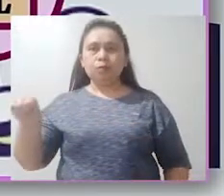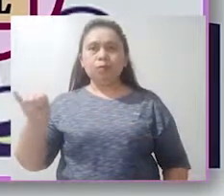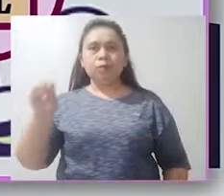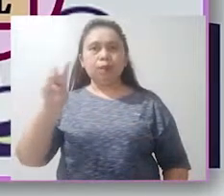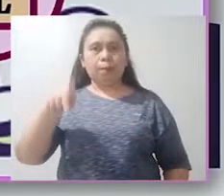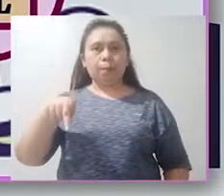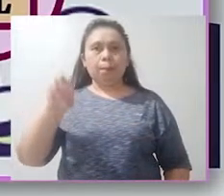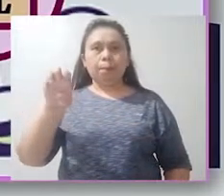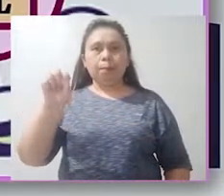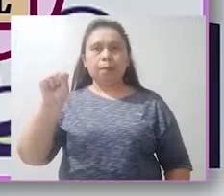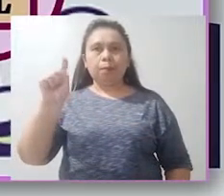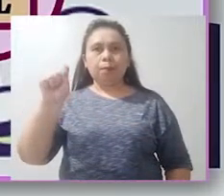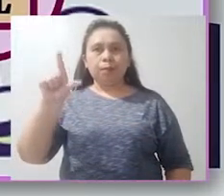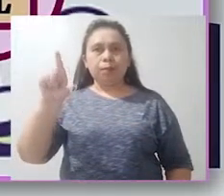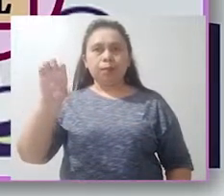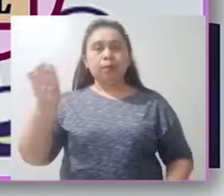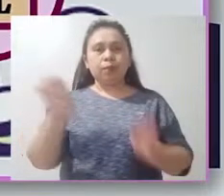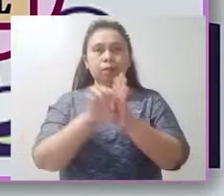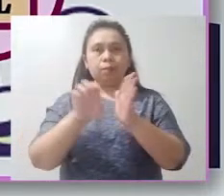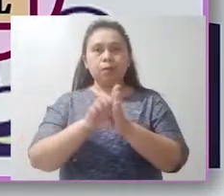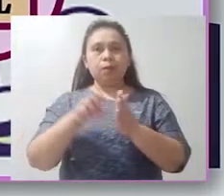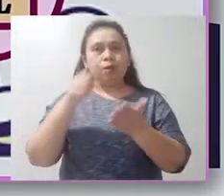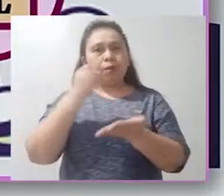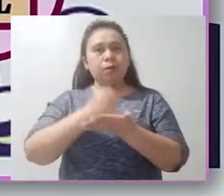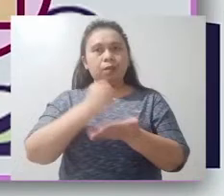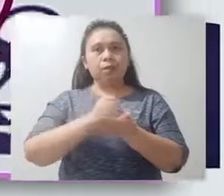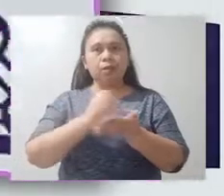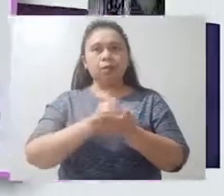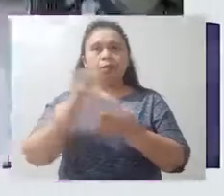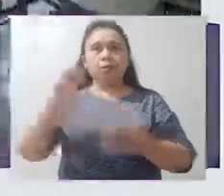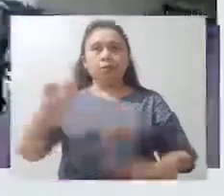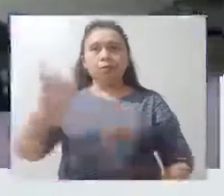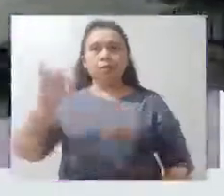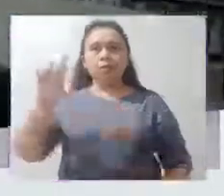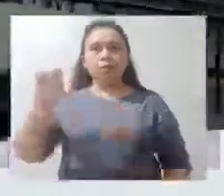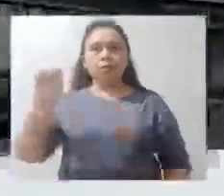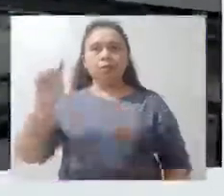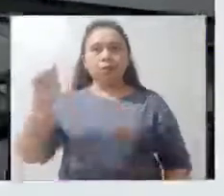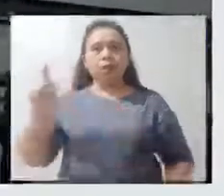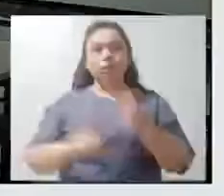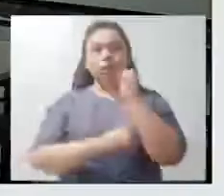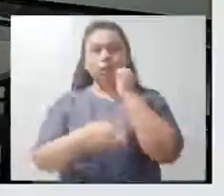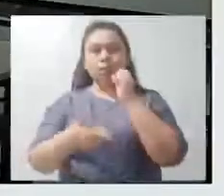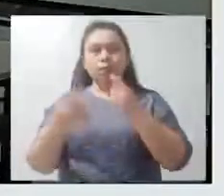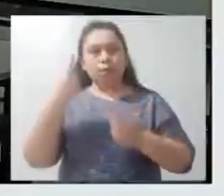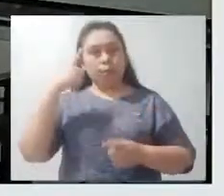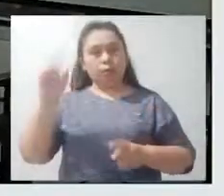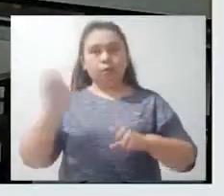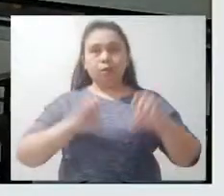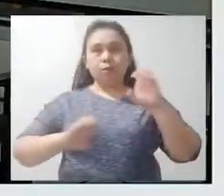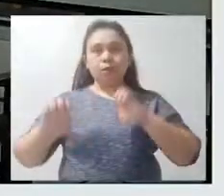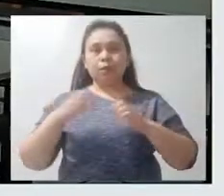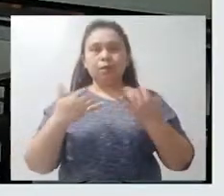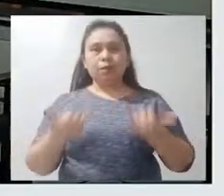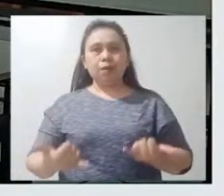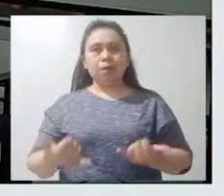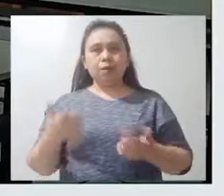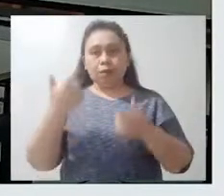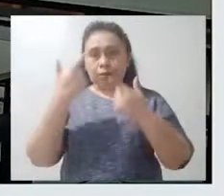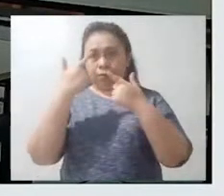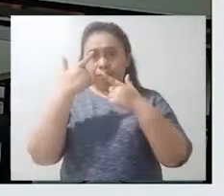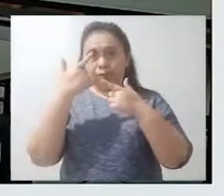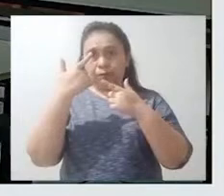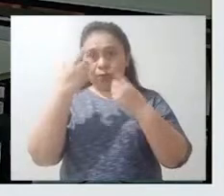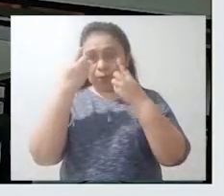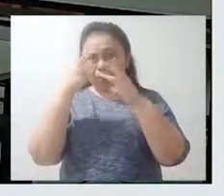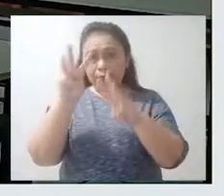For example, we need to crush mint leaves for our experiment. Now, let